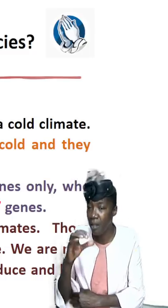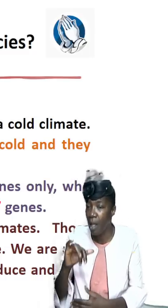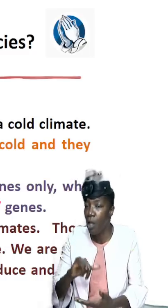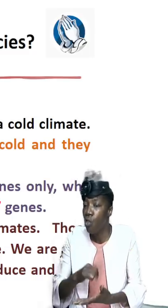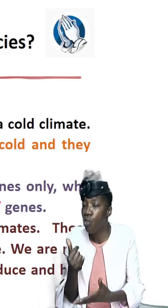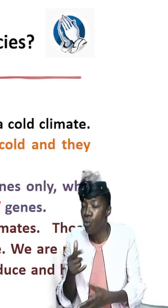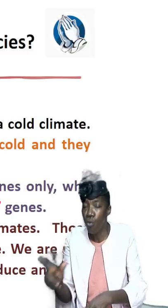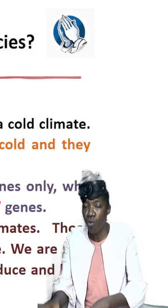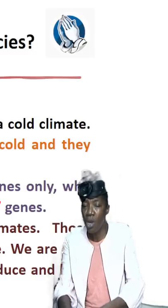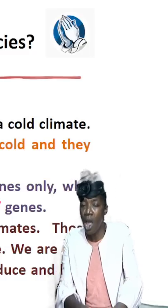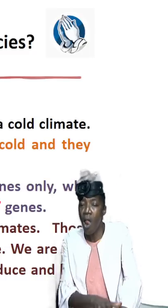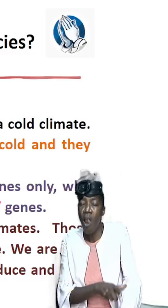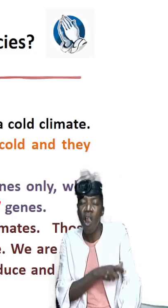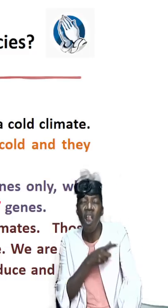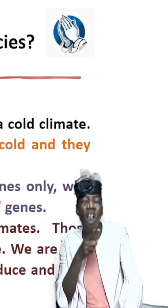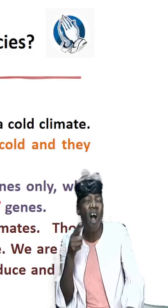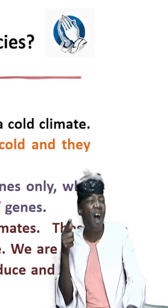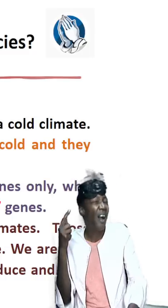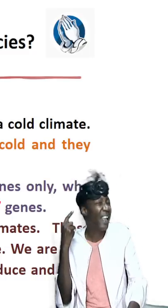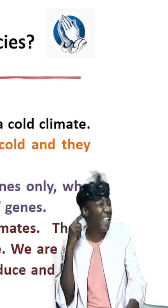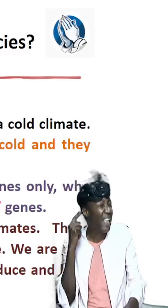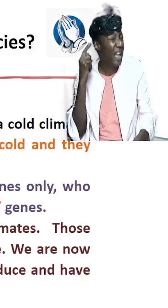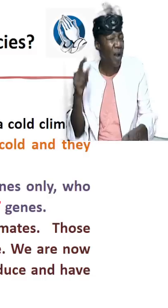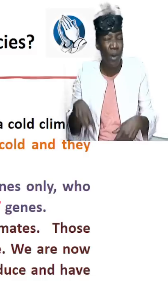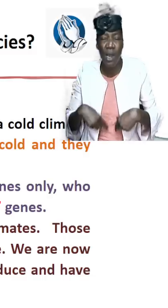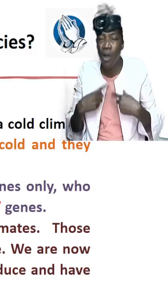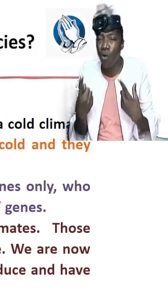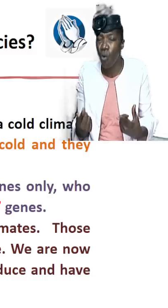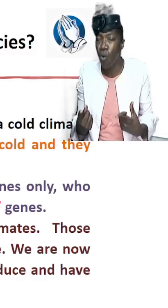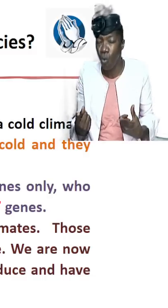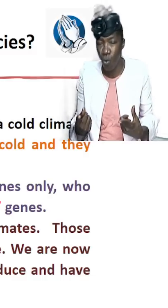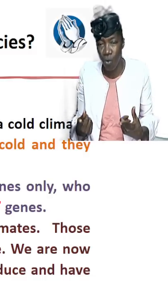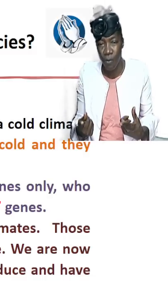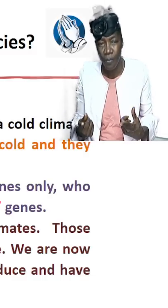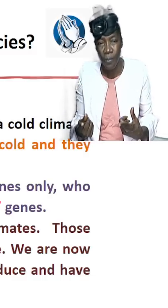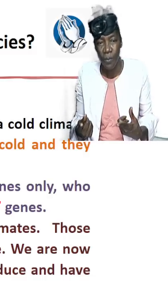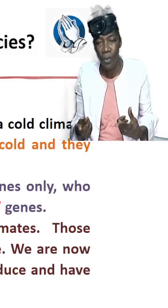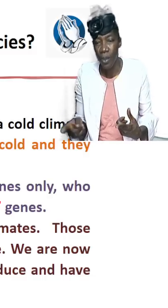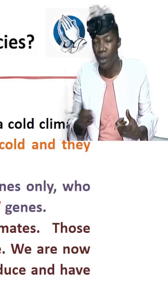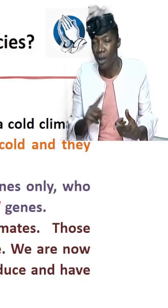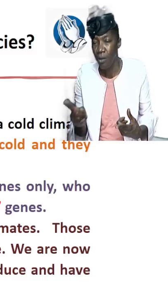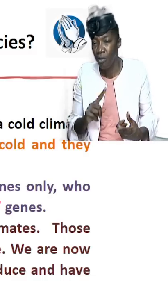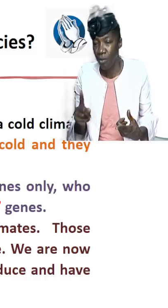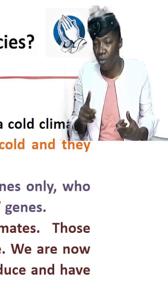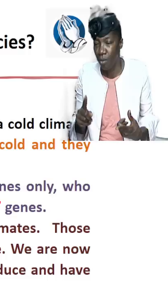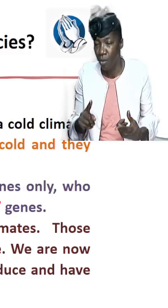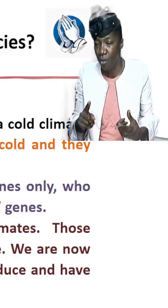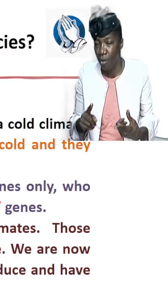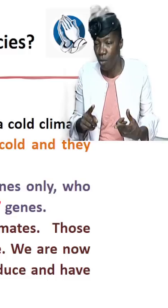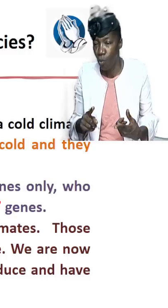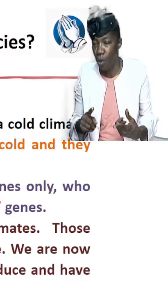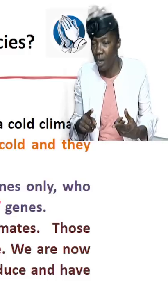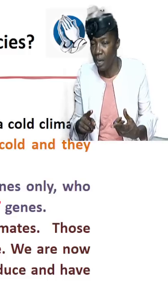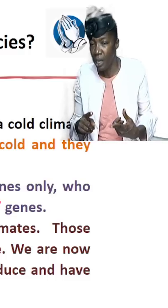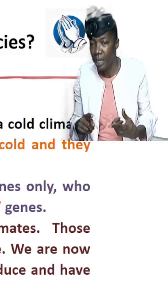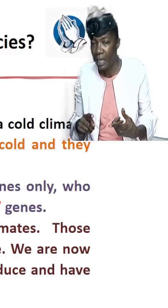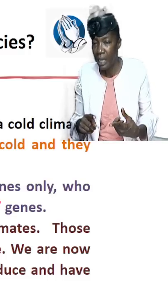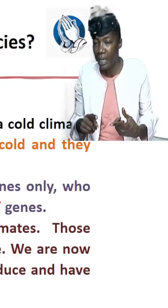hair, when them go into some climate, some area where the temperature